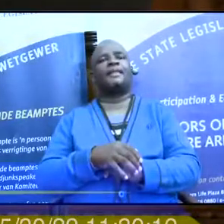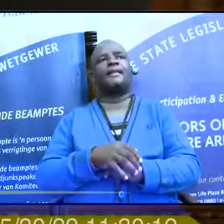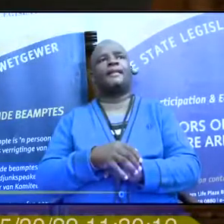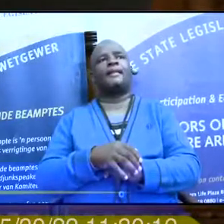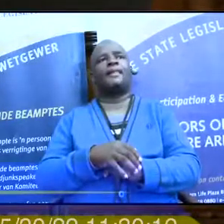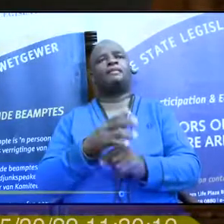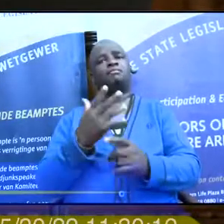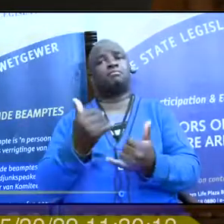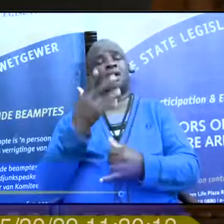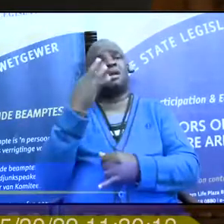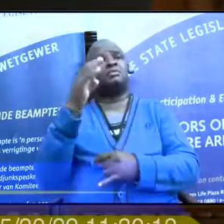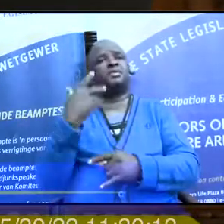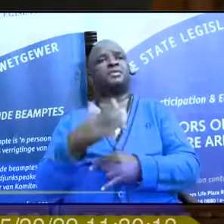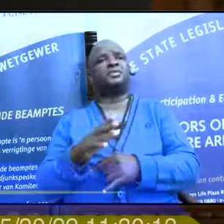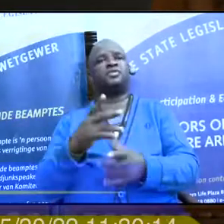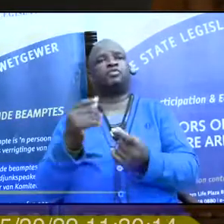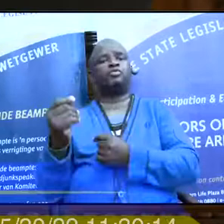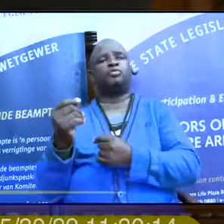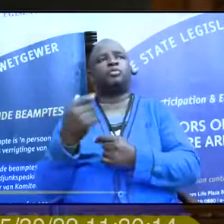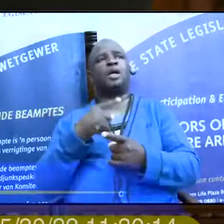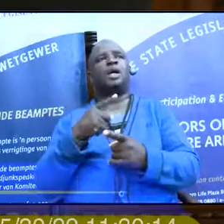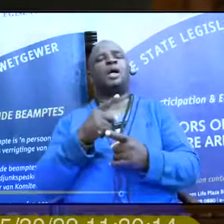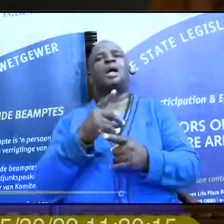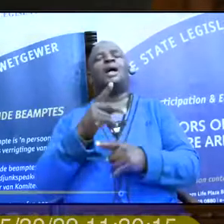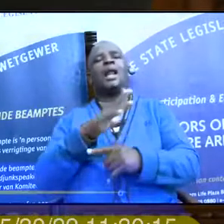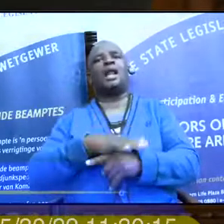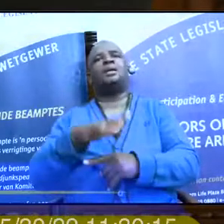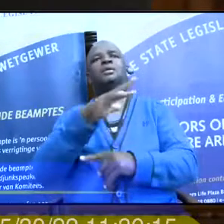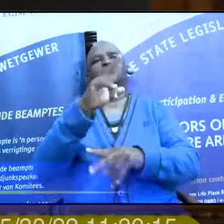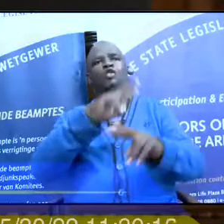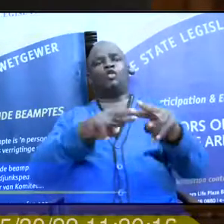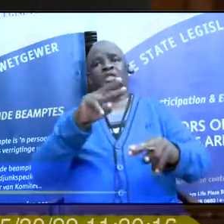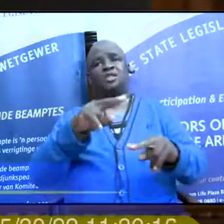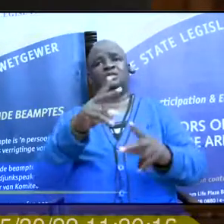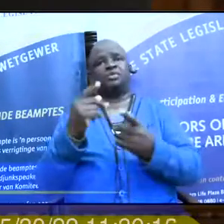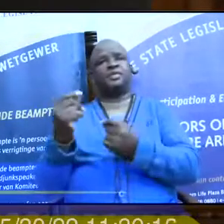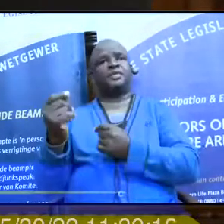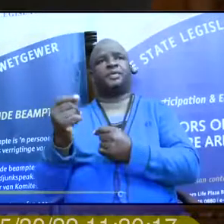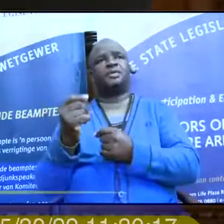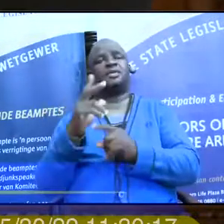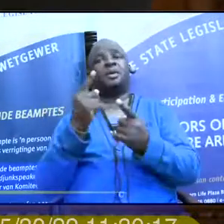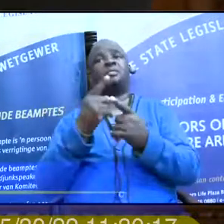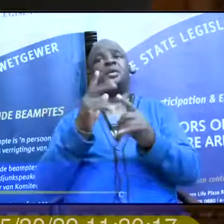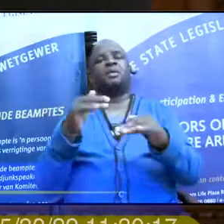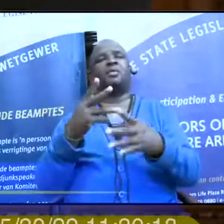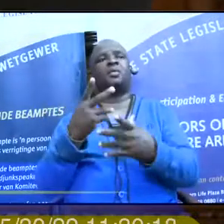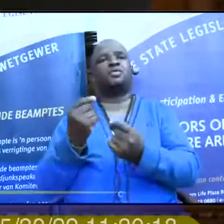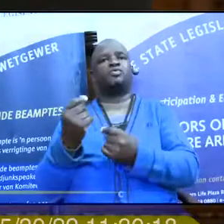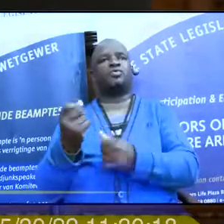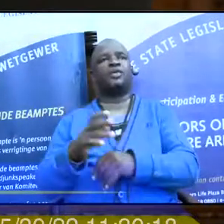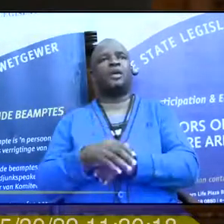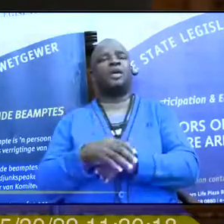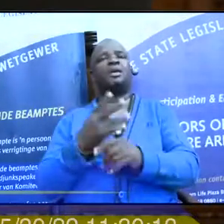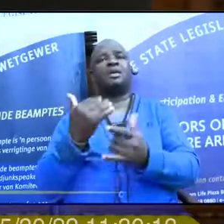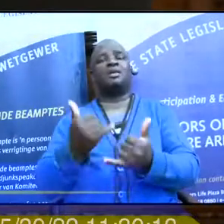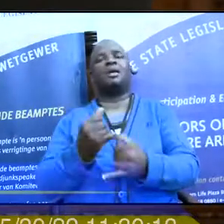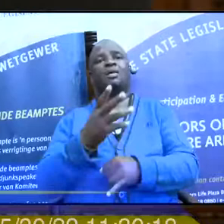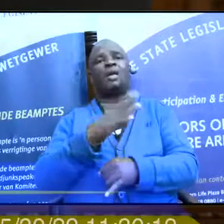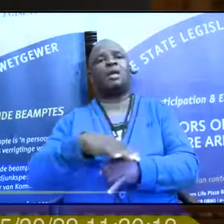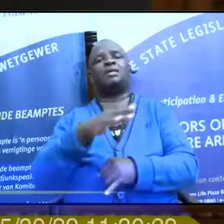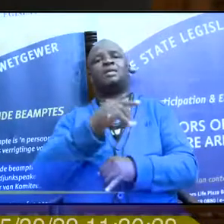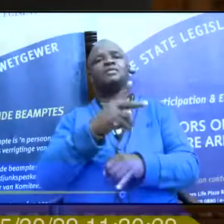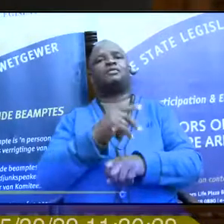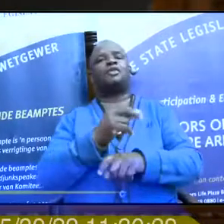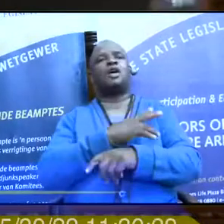audits as a government so public works has completed land audits which included land and sitting with rural development with